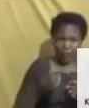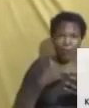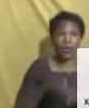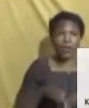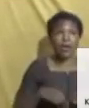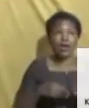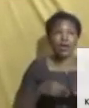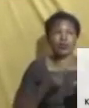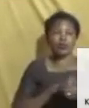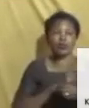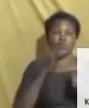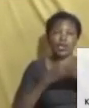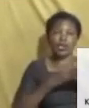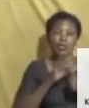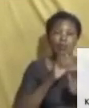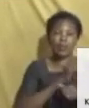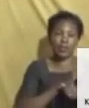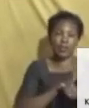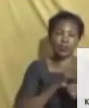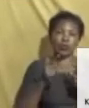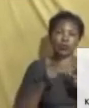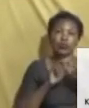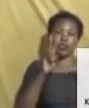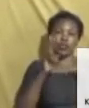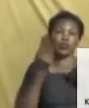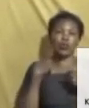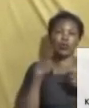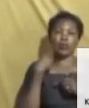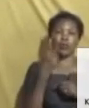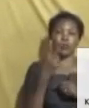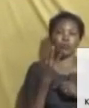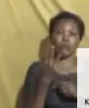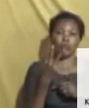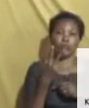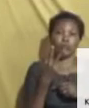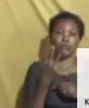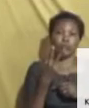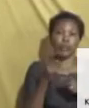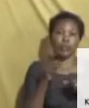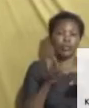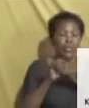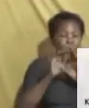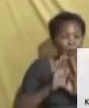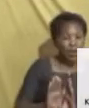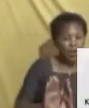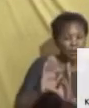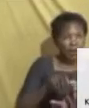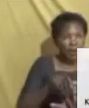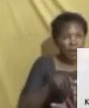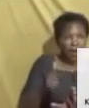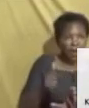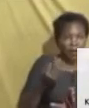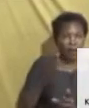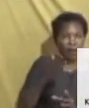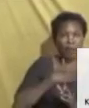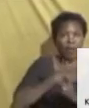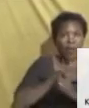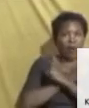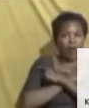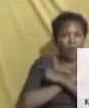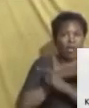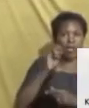minutes to issue number 2 and leave the rest to my colleague Esther